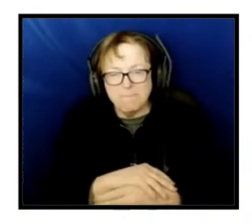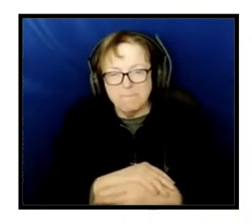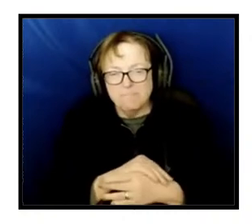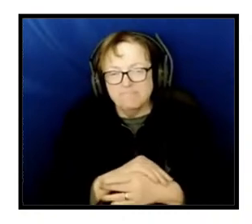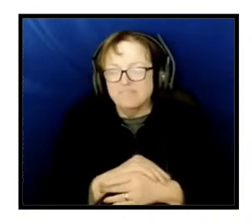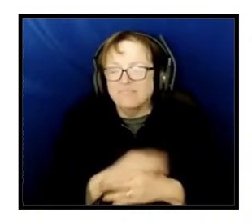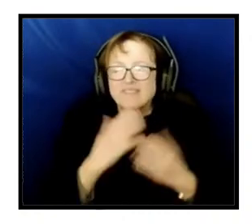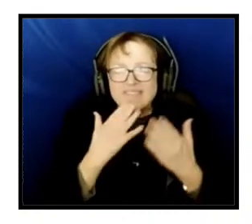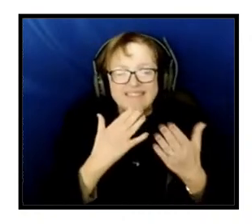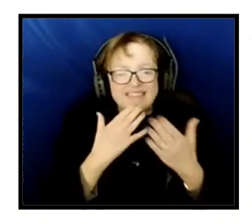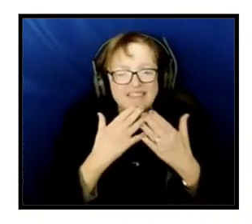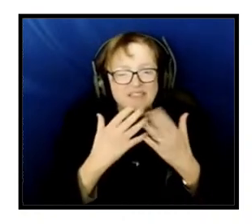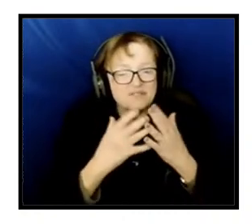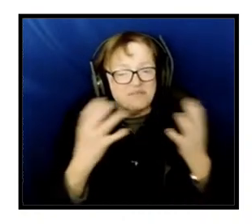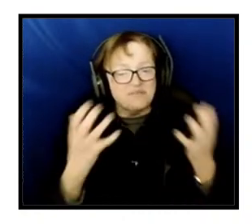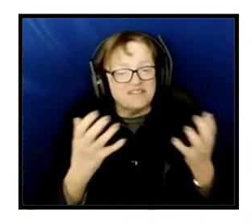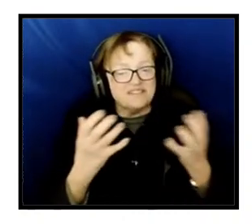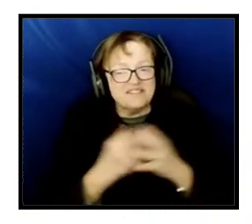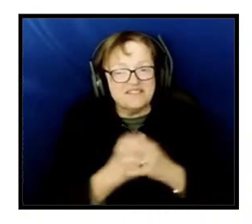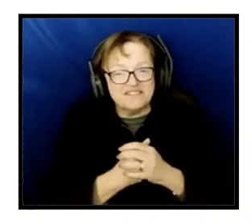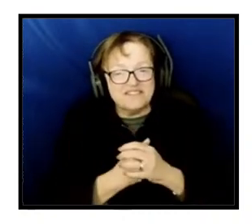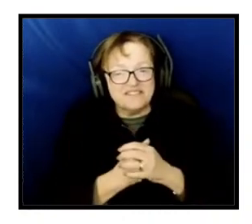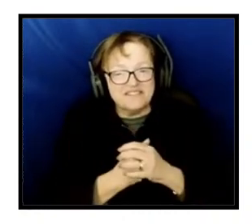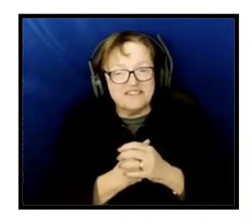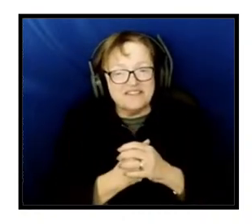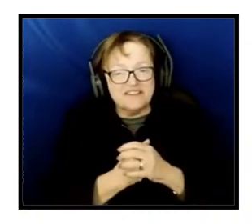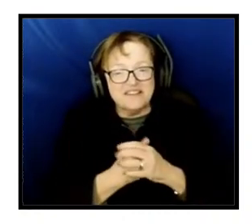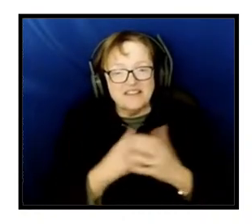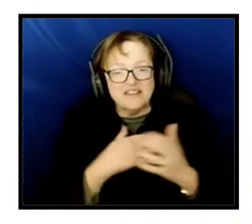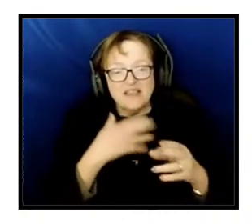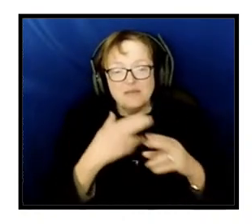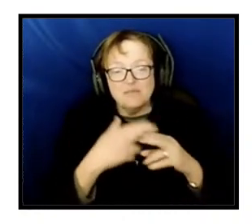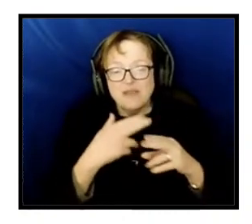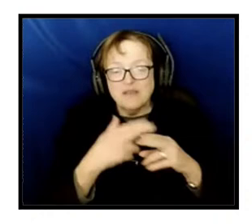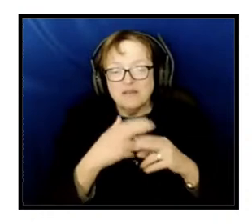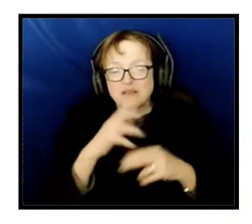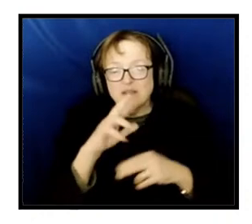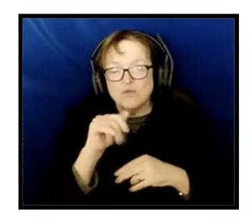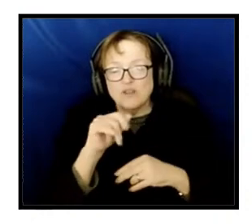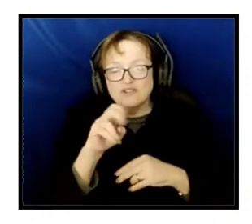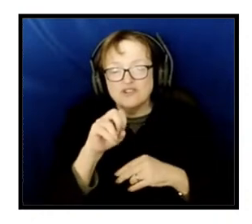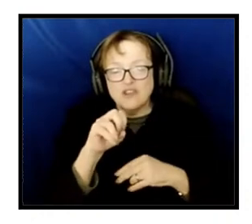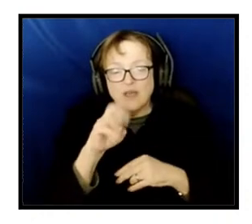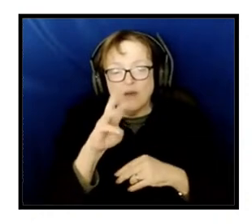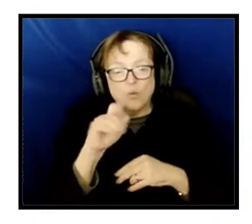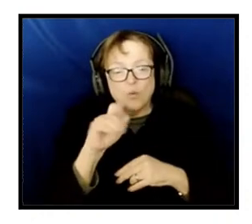Thank you so much. My name is Rochelle Jamila Wilbun,